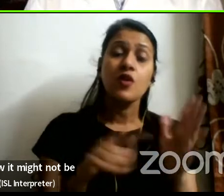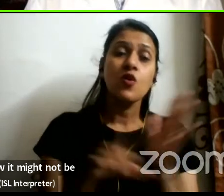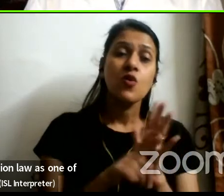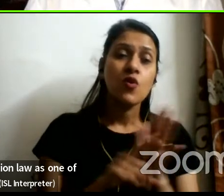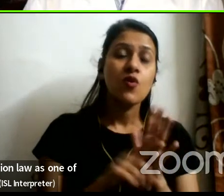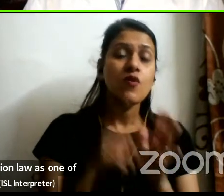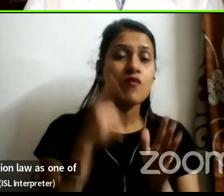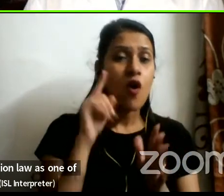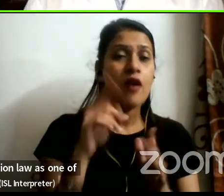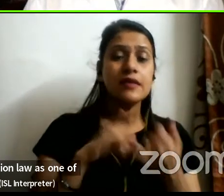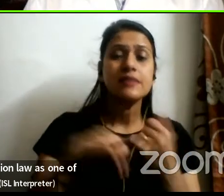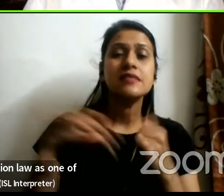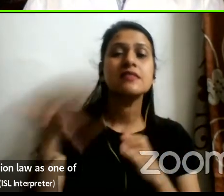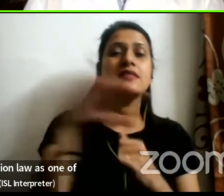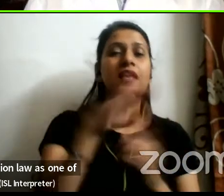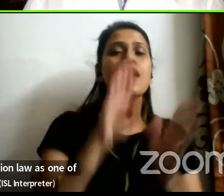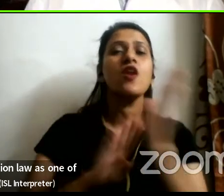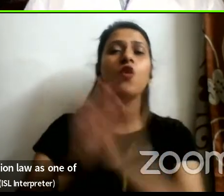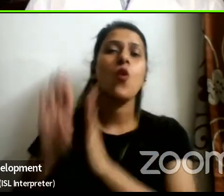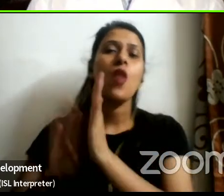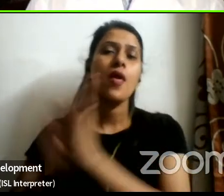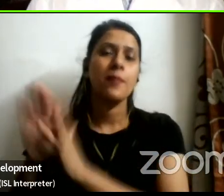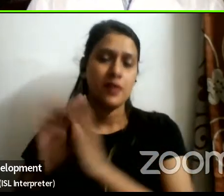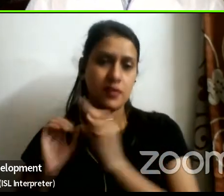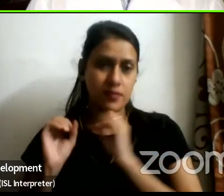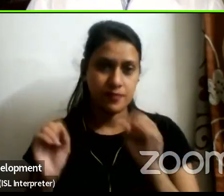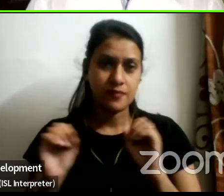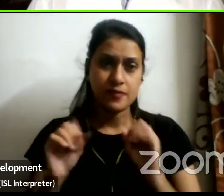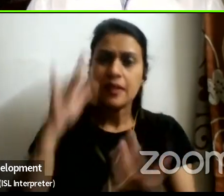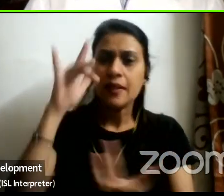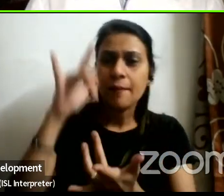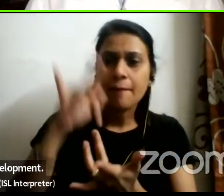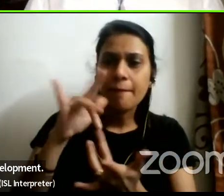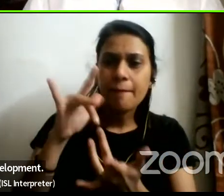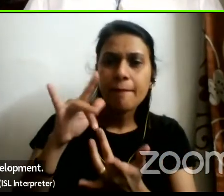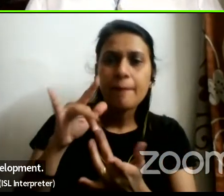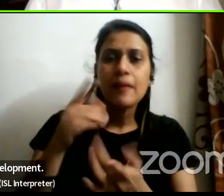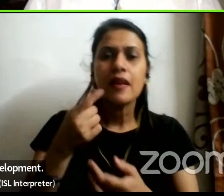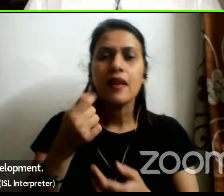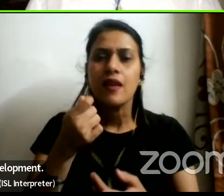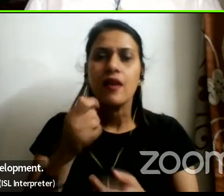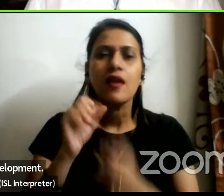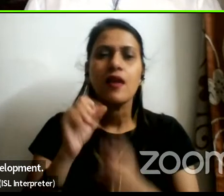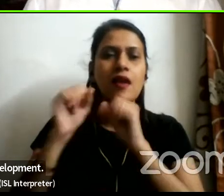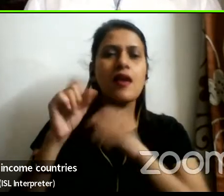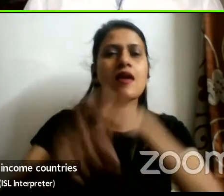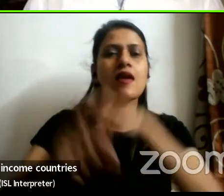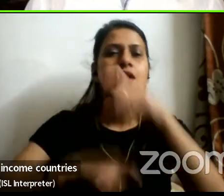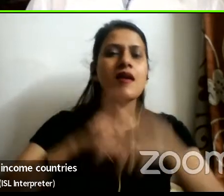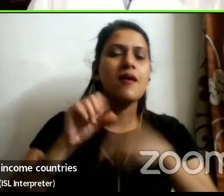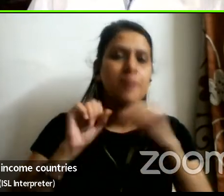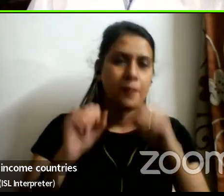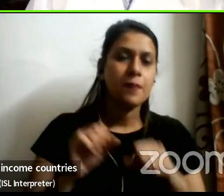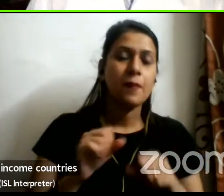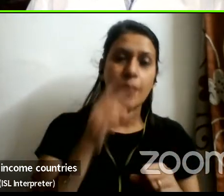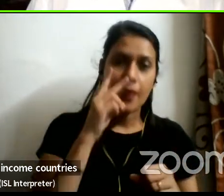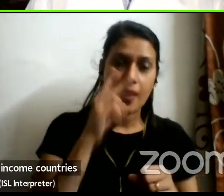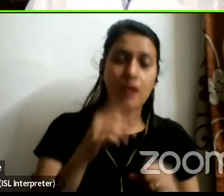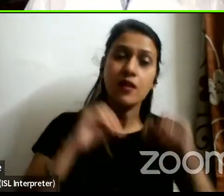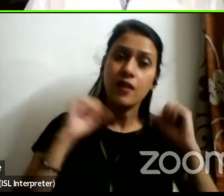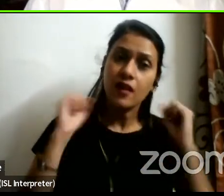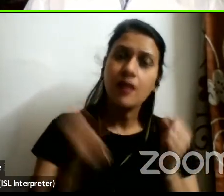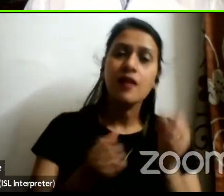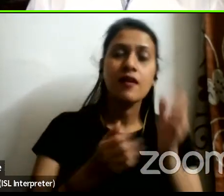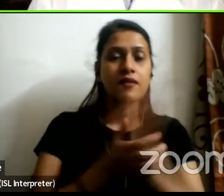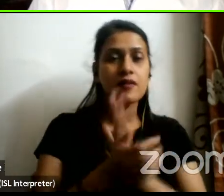stage of development they are in. That leaves only the middle income countries. And I suppose in some senses of the term, they can choose which side